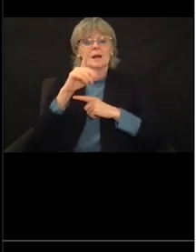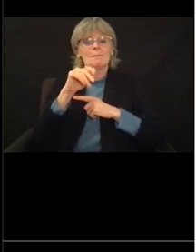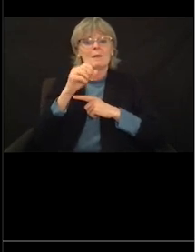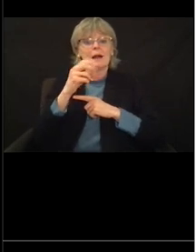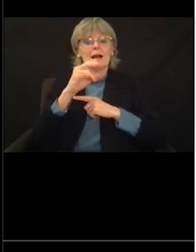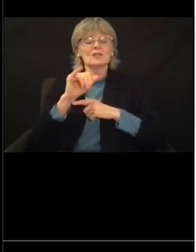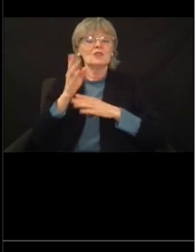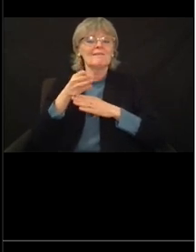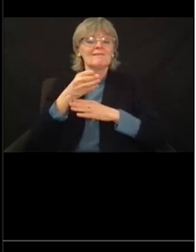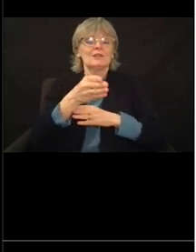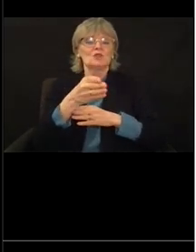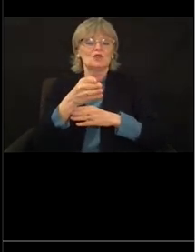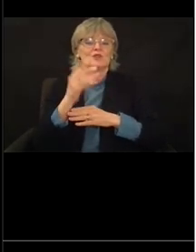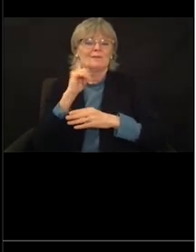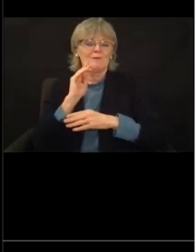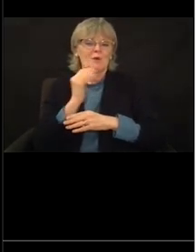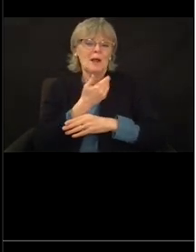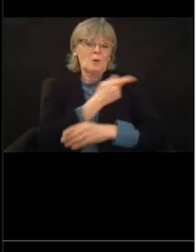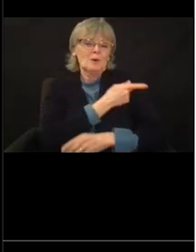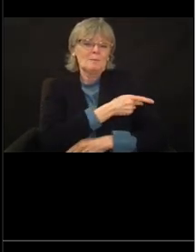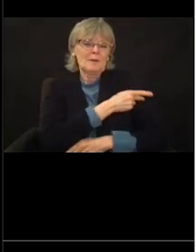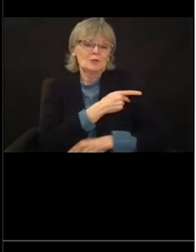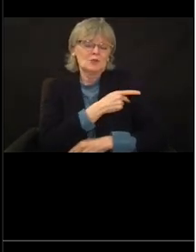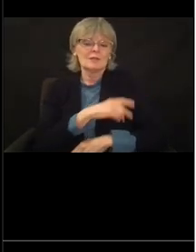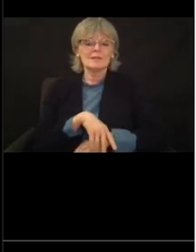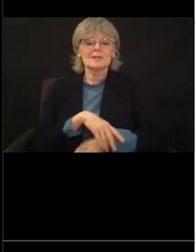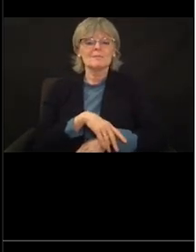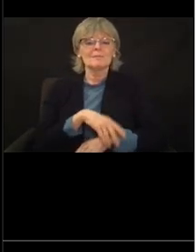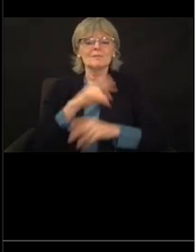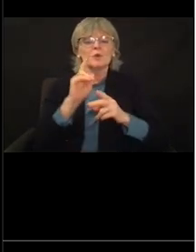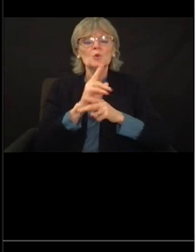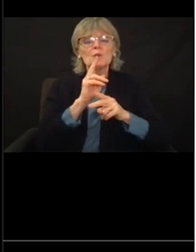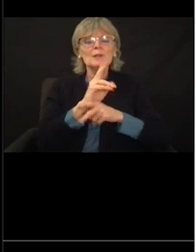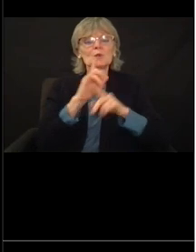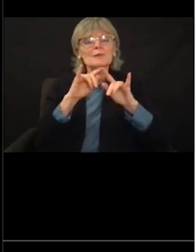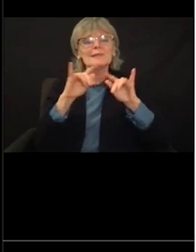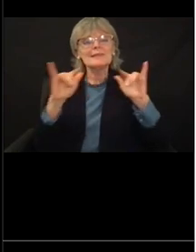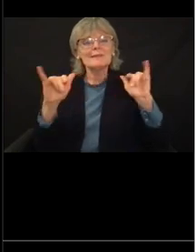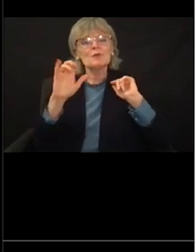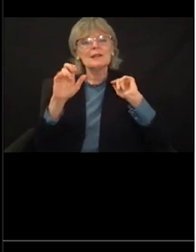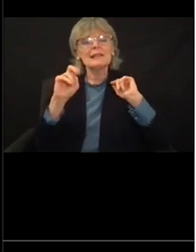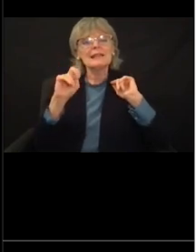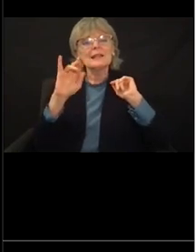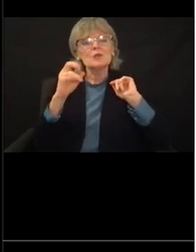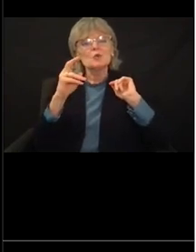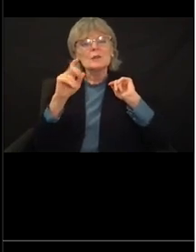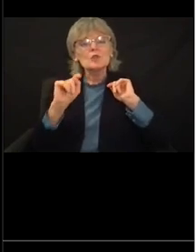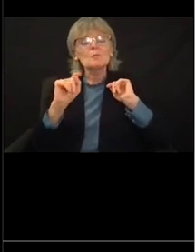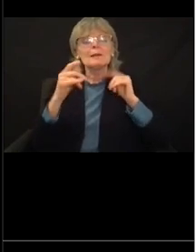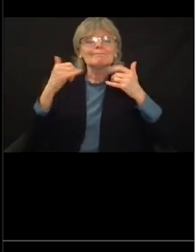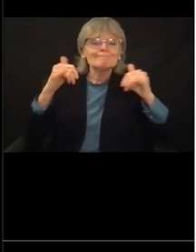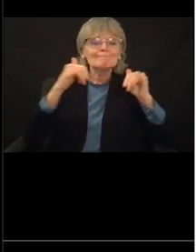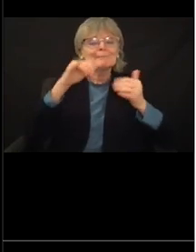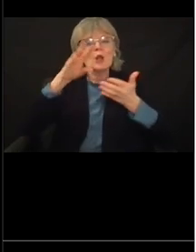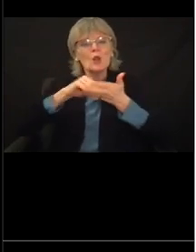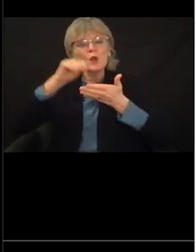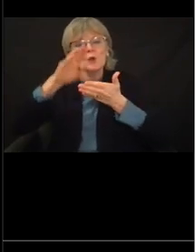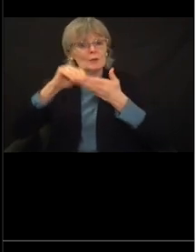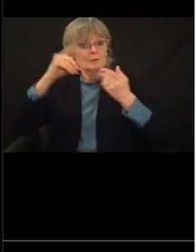so this is the ultimate goal right here, is we use all of these enrichment devices. And once they're successful in that,